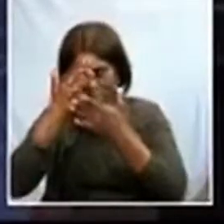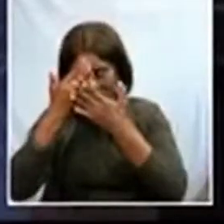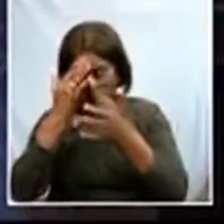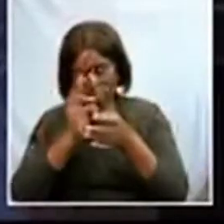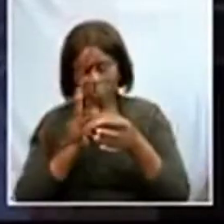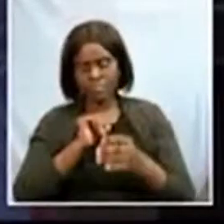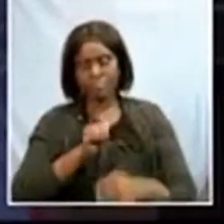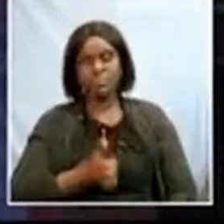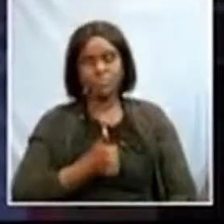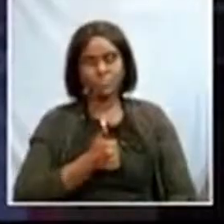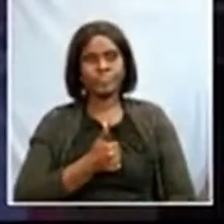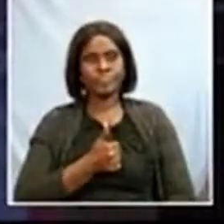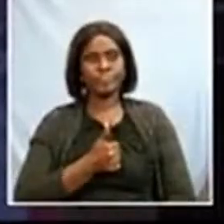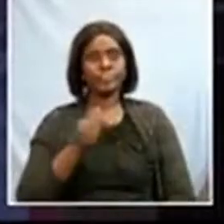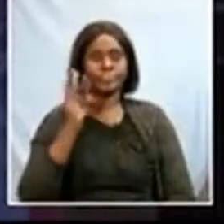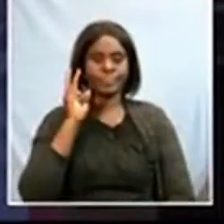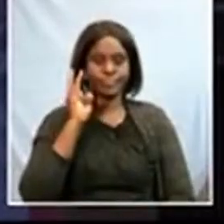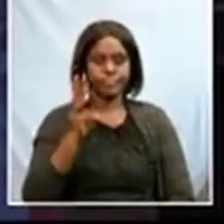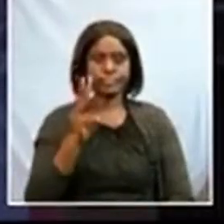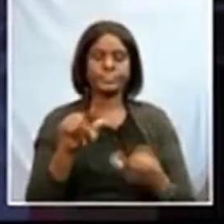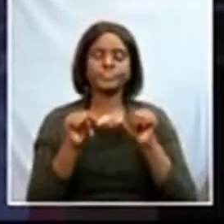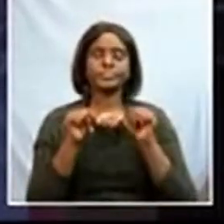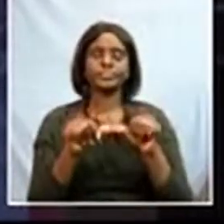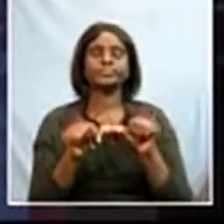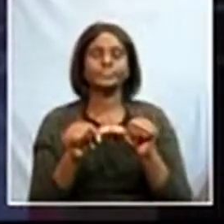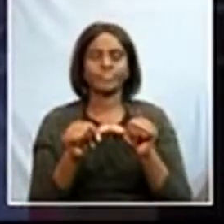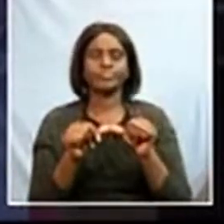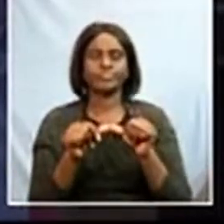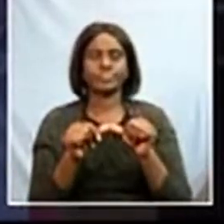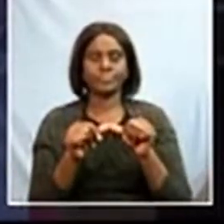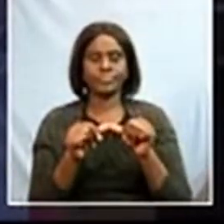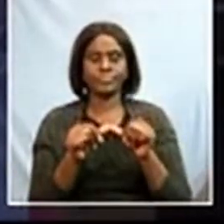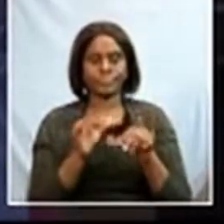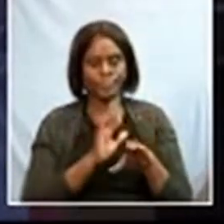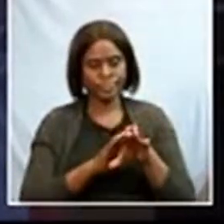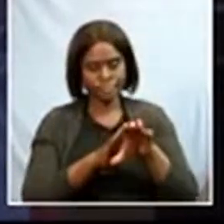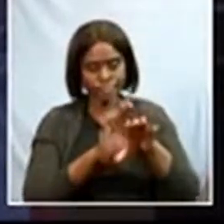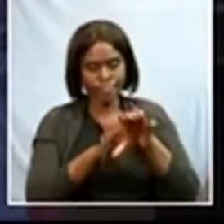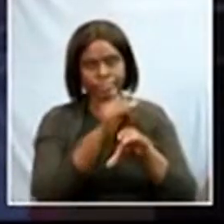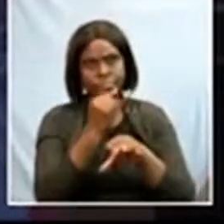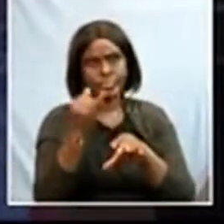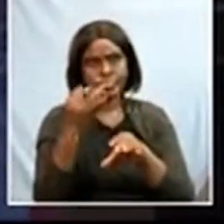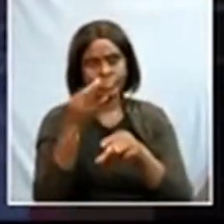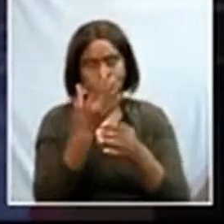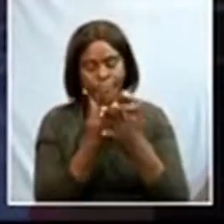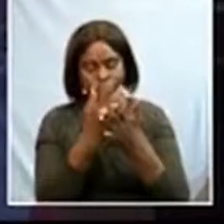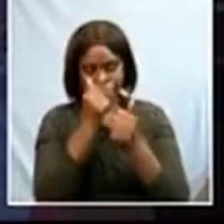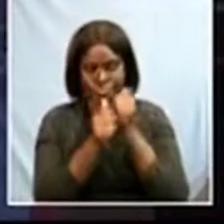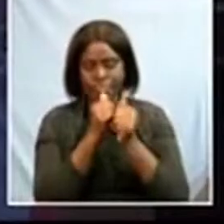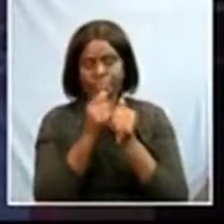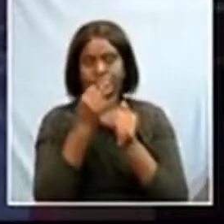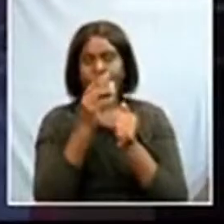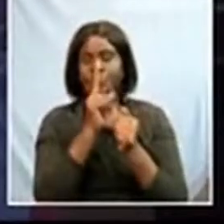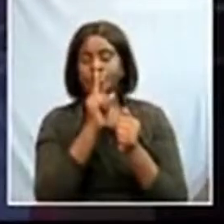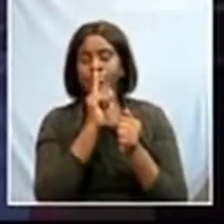we will still resort to pursue the issue of refund. But because really